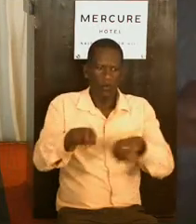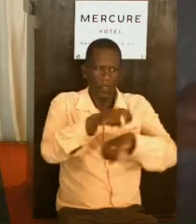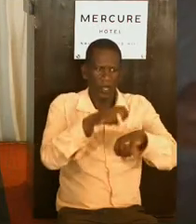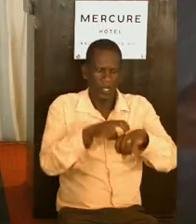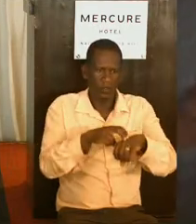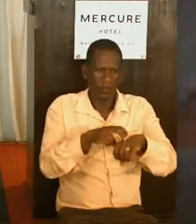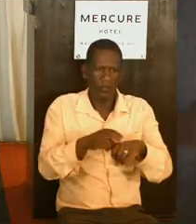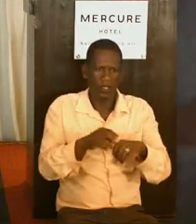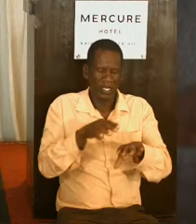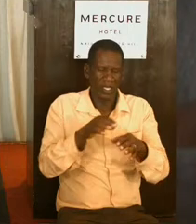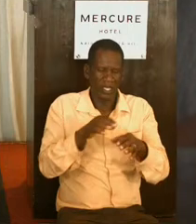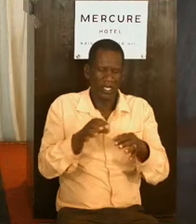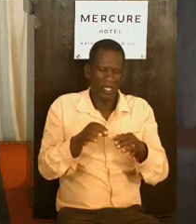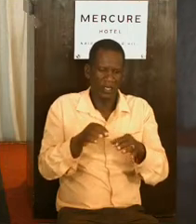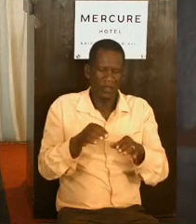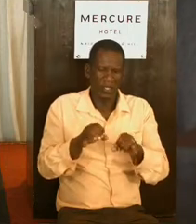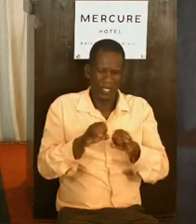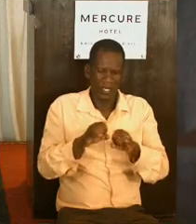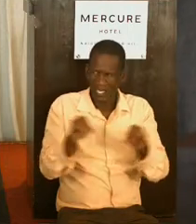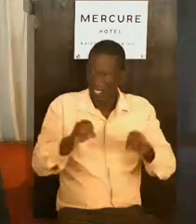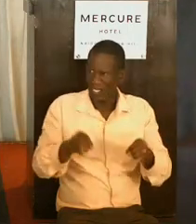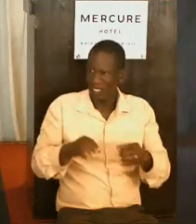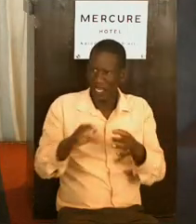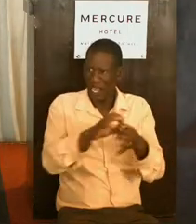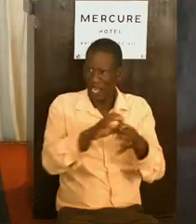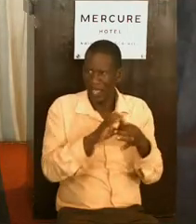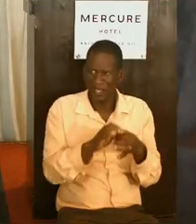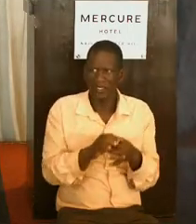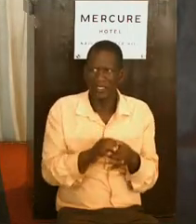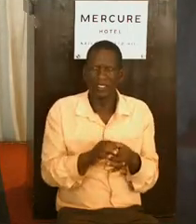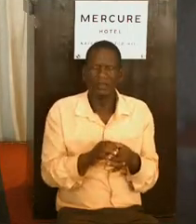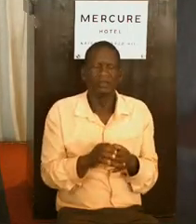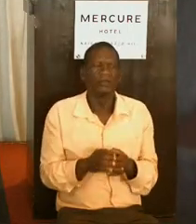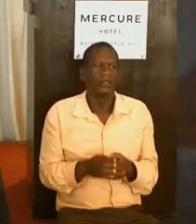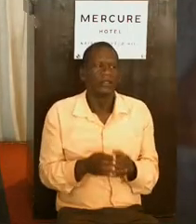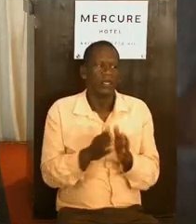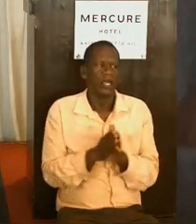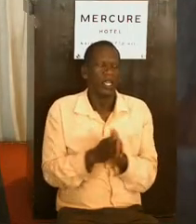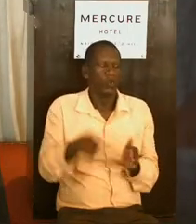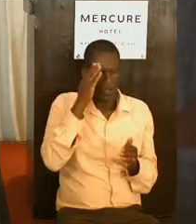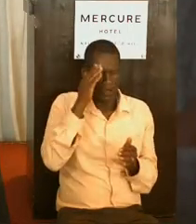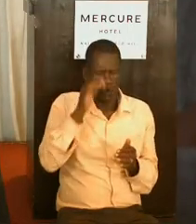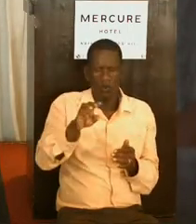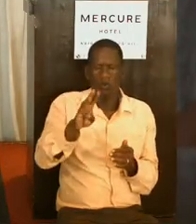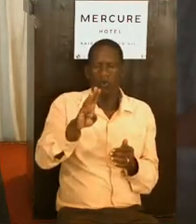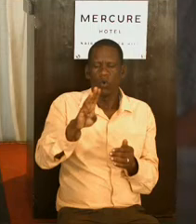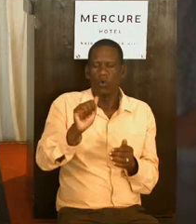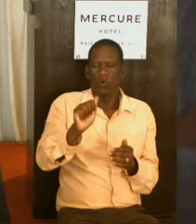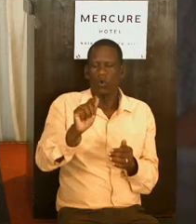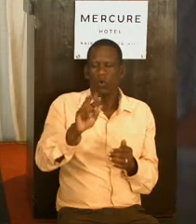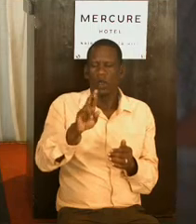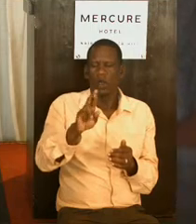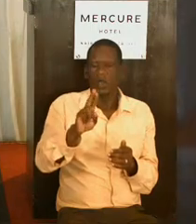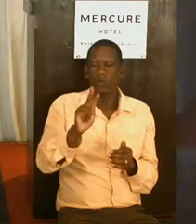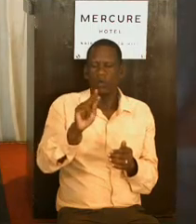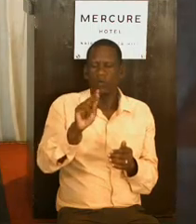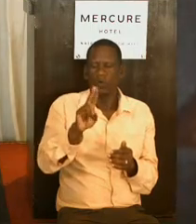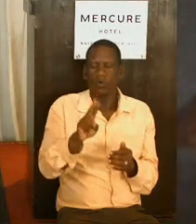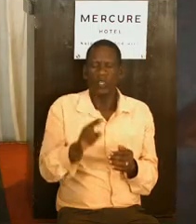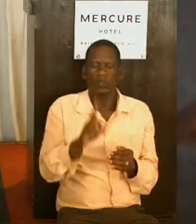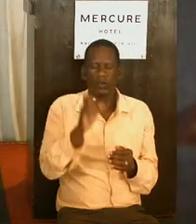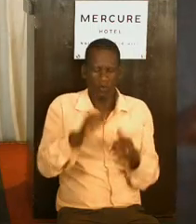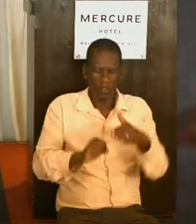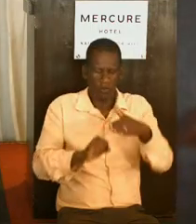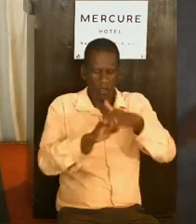national Integrity Alliance and we know varuku as one of the